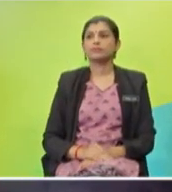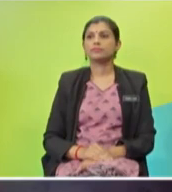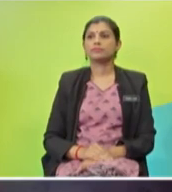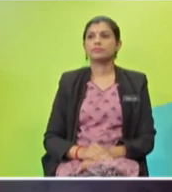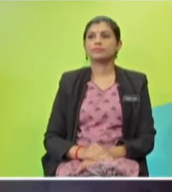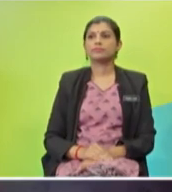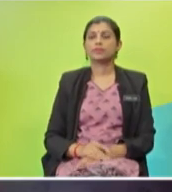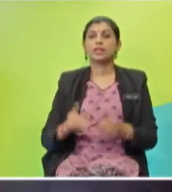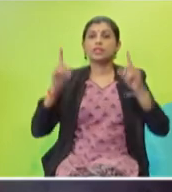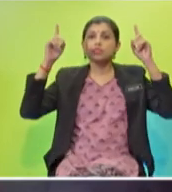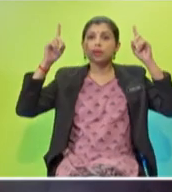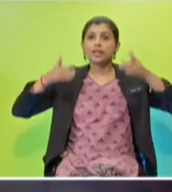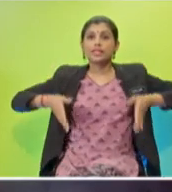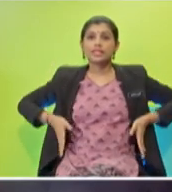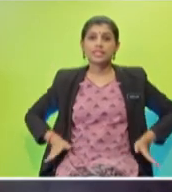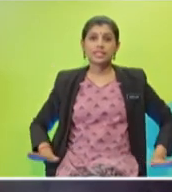guys?